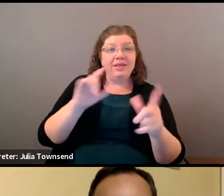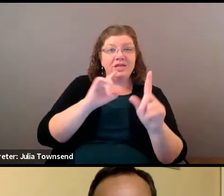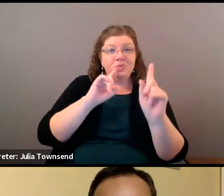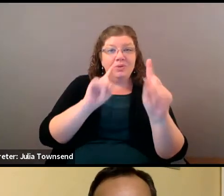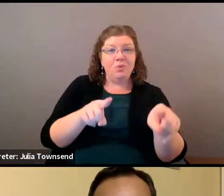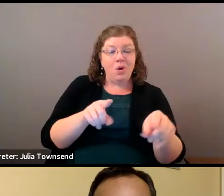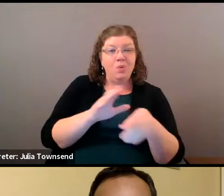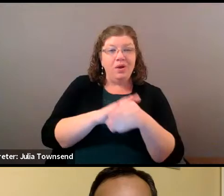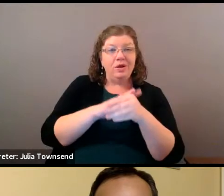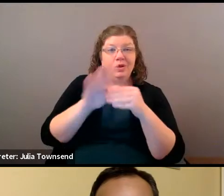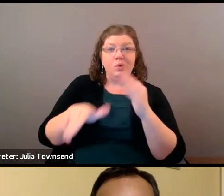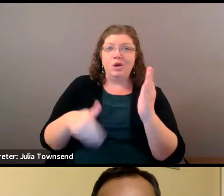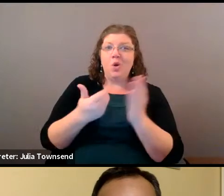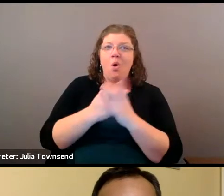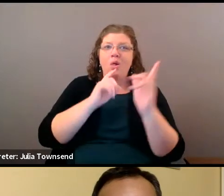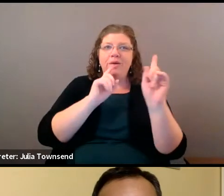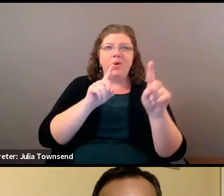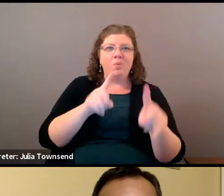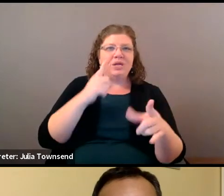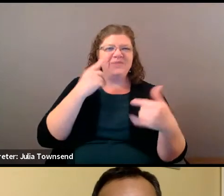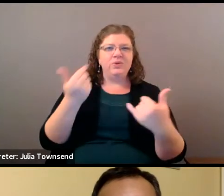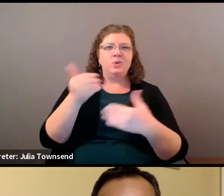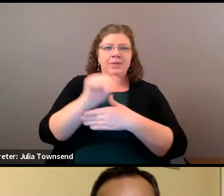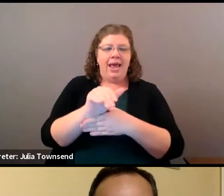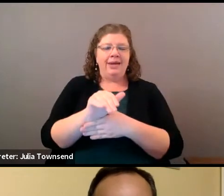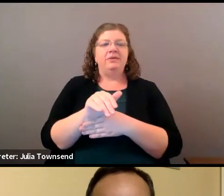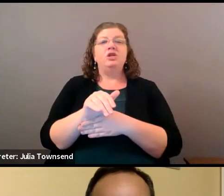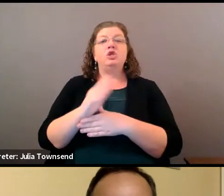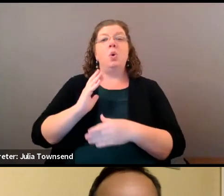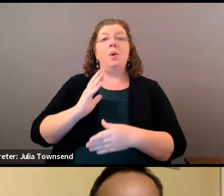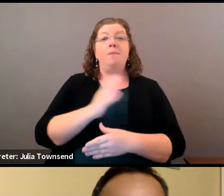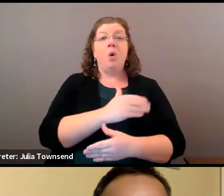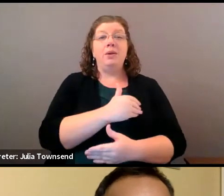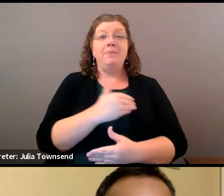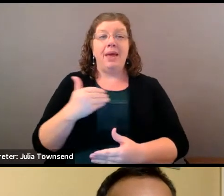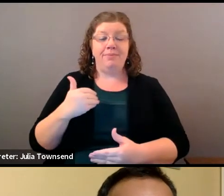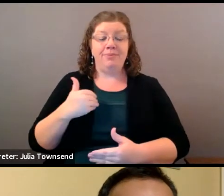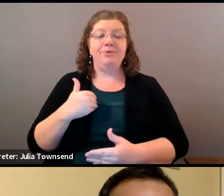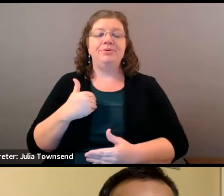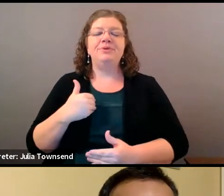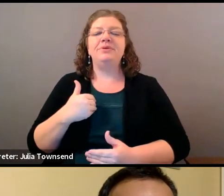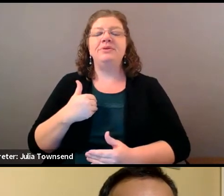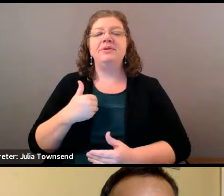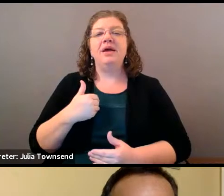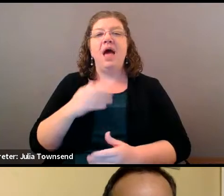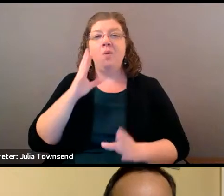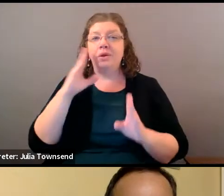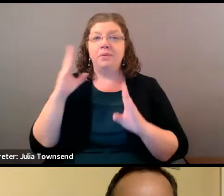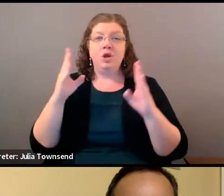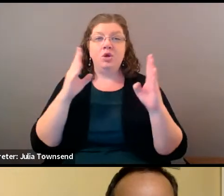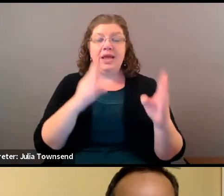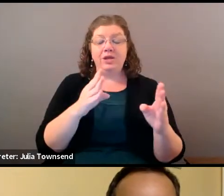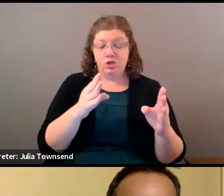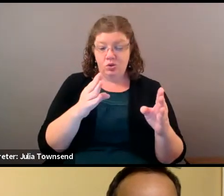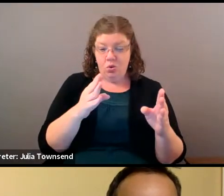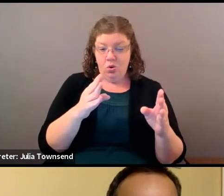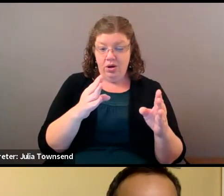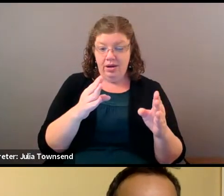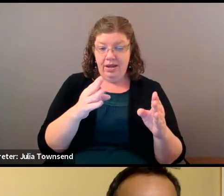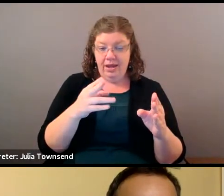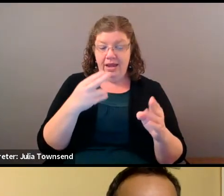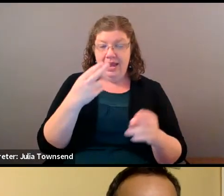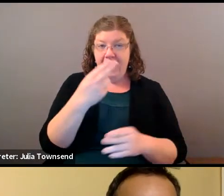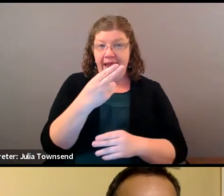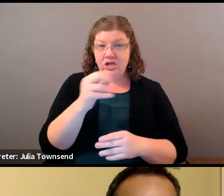concluded all of our reports for tonight. So board members, I would point your attention toward H and